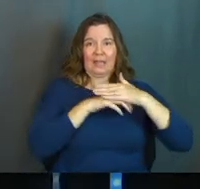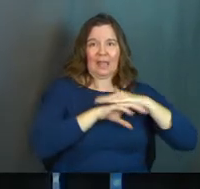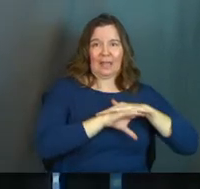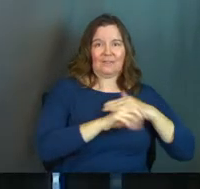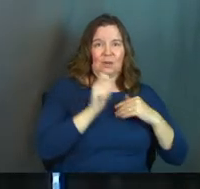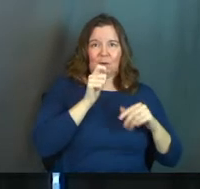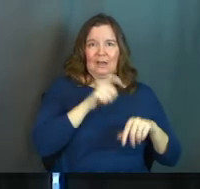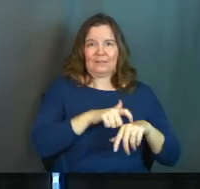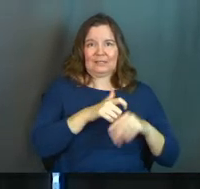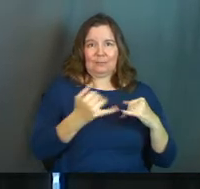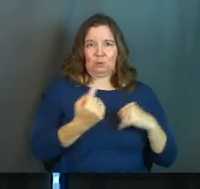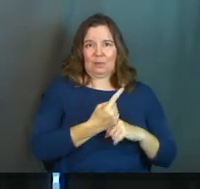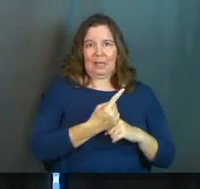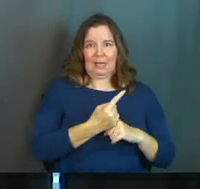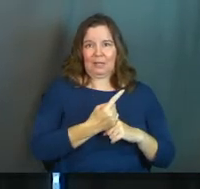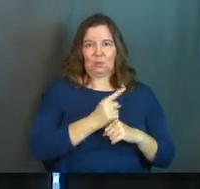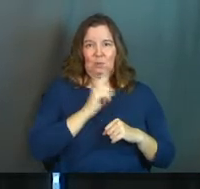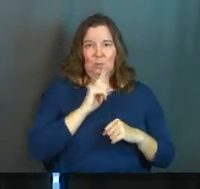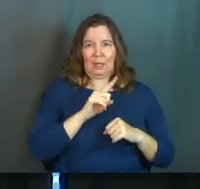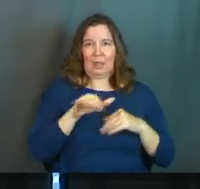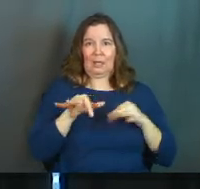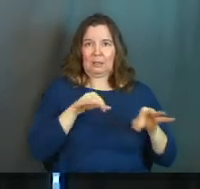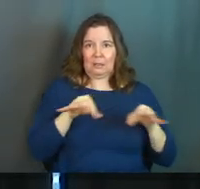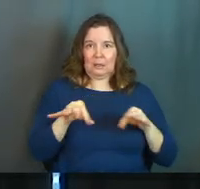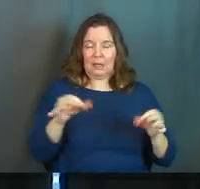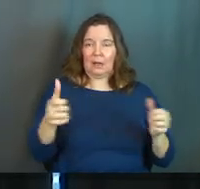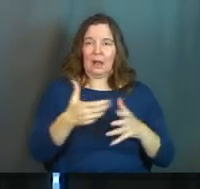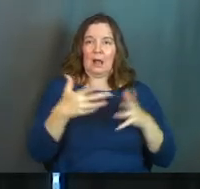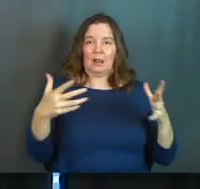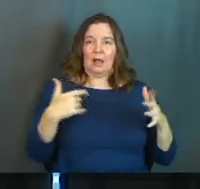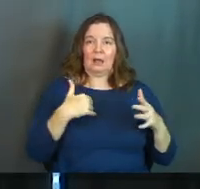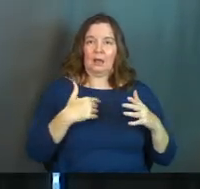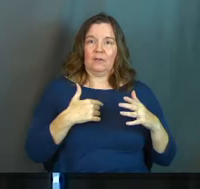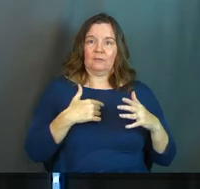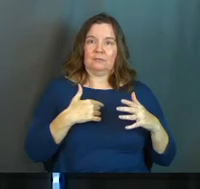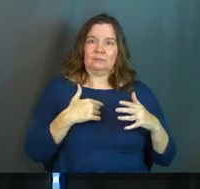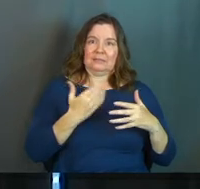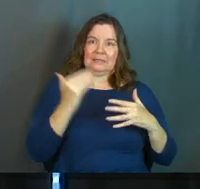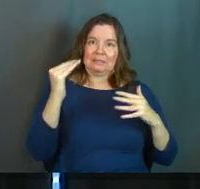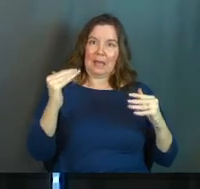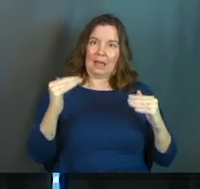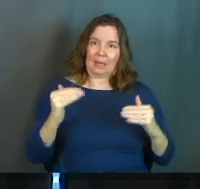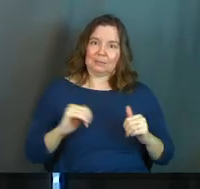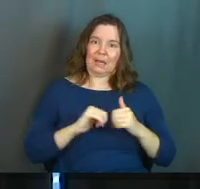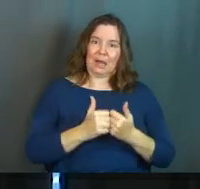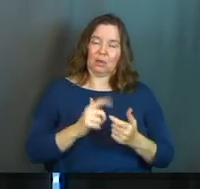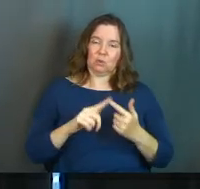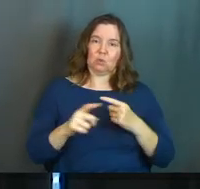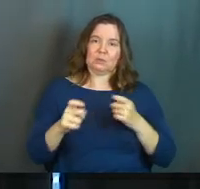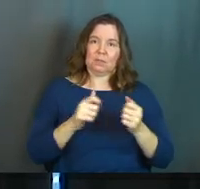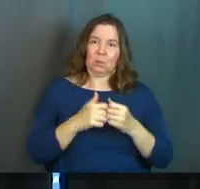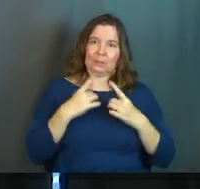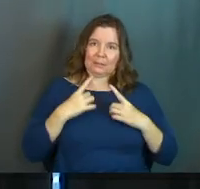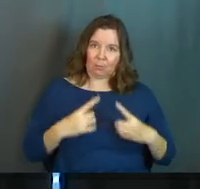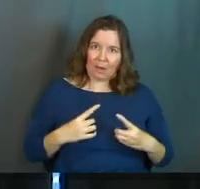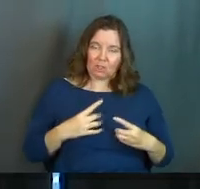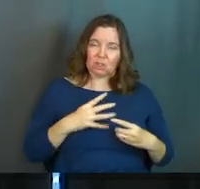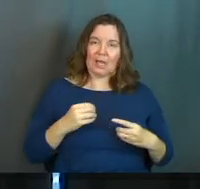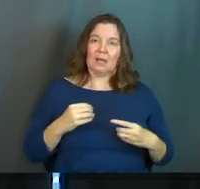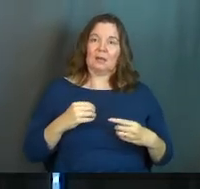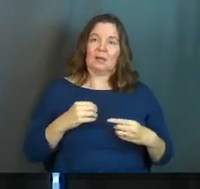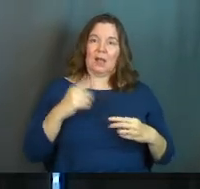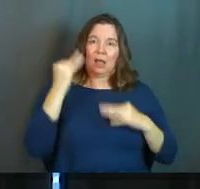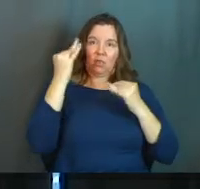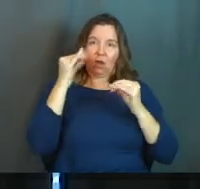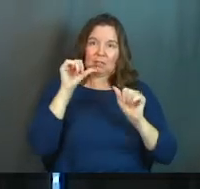I don't have time today to really walk you through a lot of practical steps on how to deal with depression and